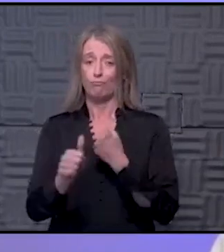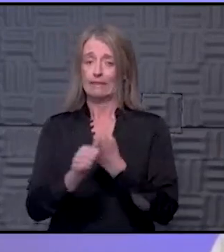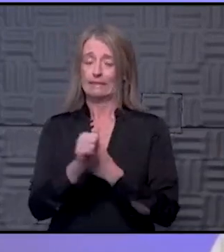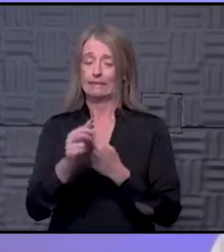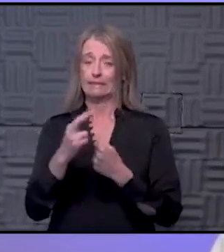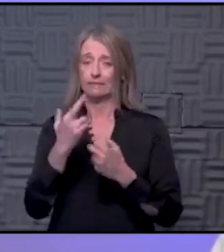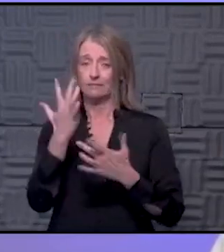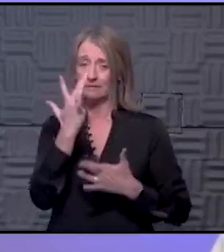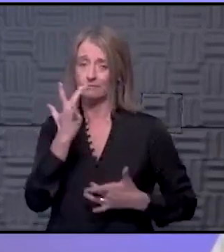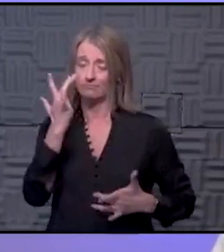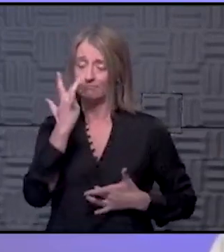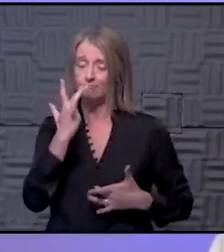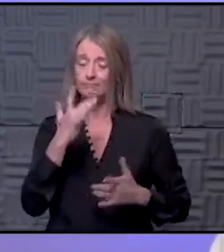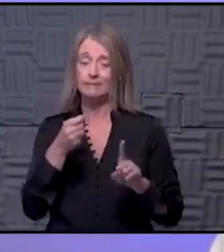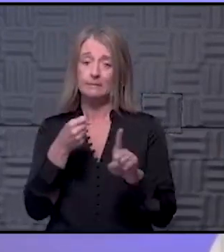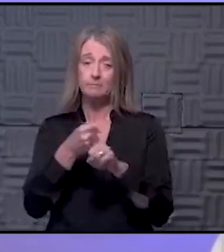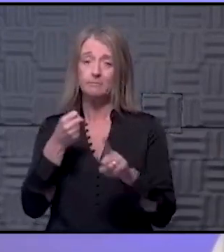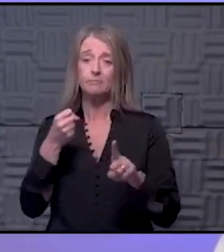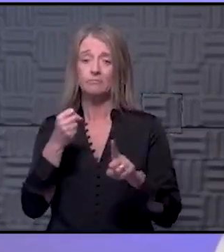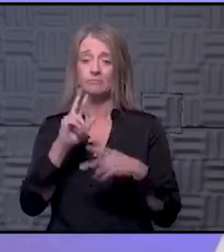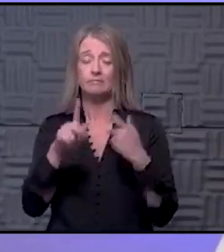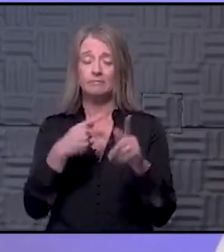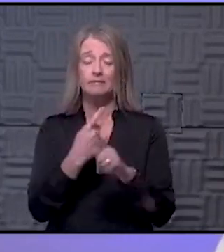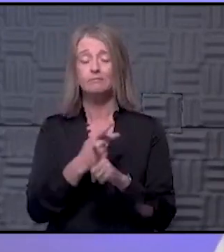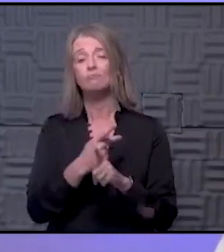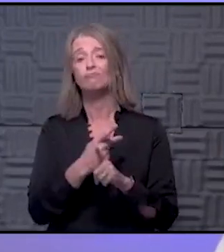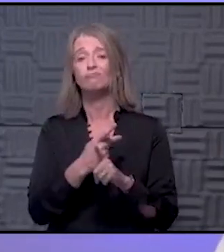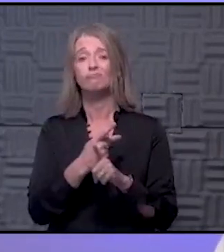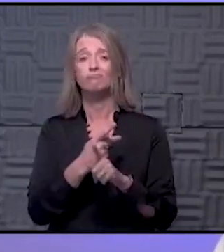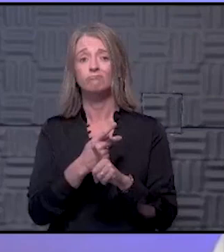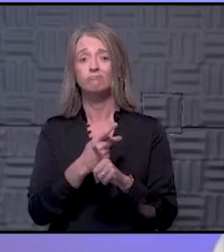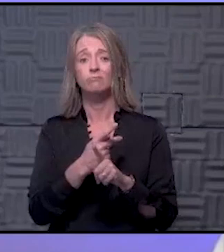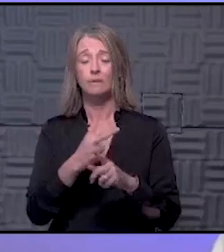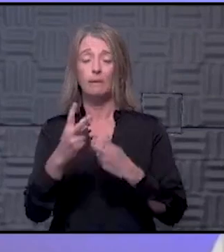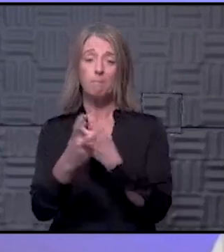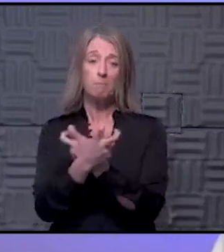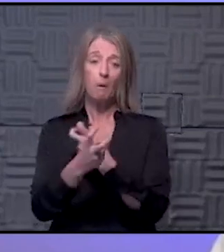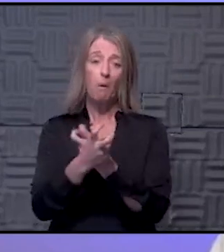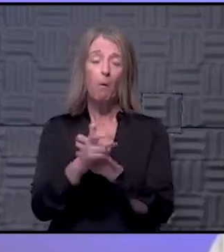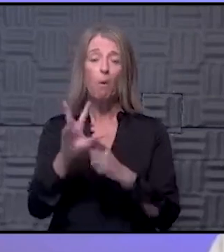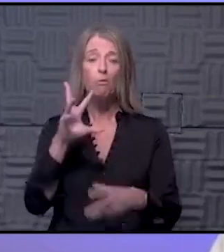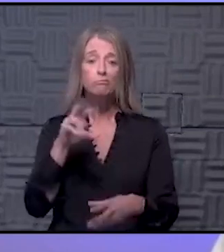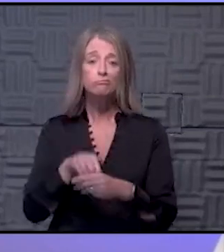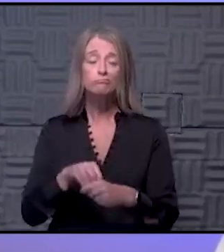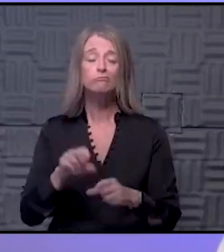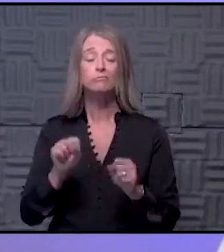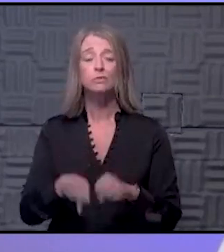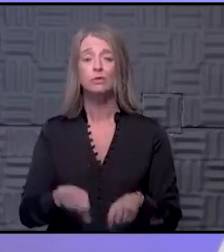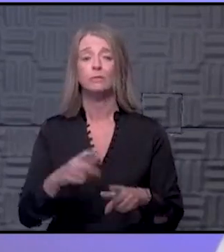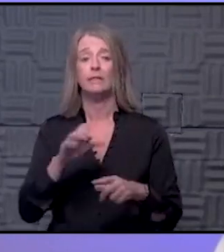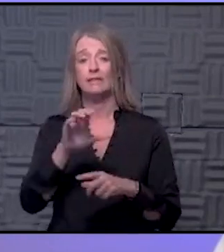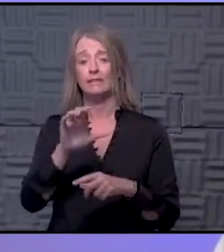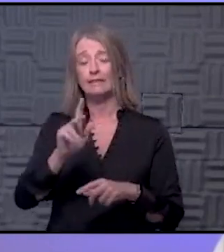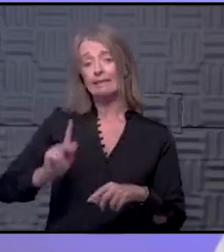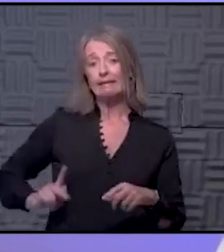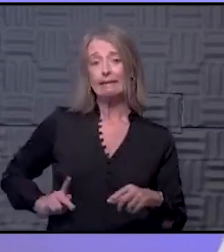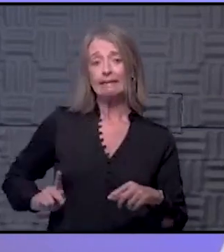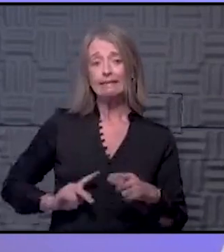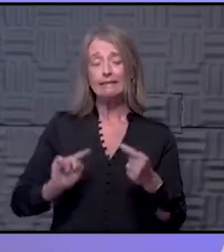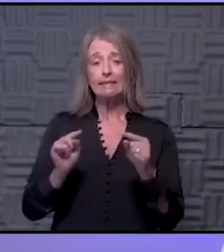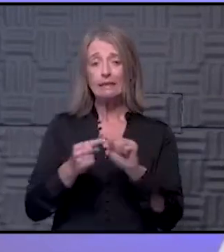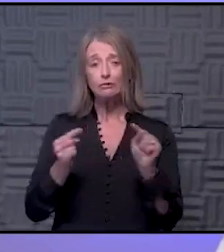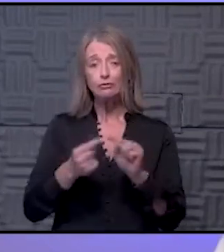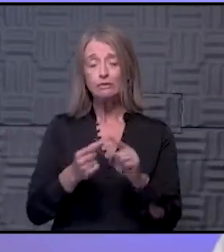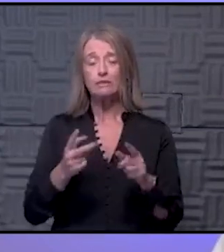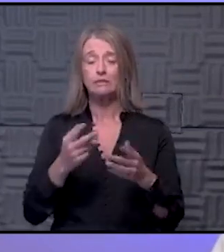conditions. This impact could be in the form of fracture of the bone. It could be a form of acute kidney injury that patient might